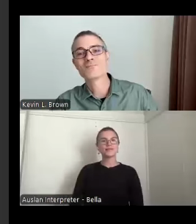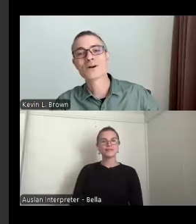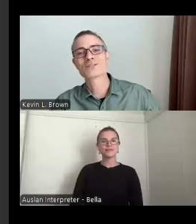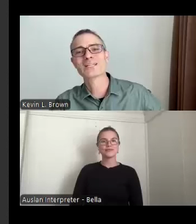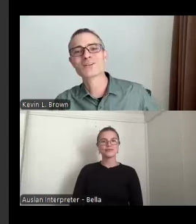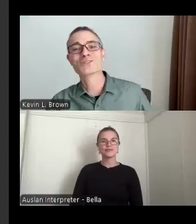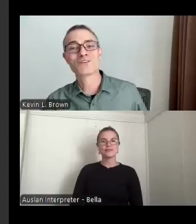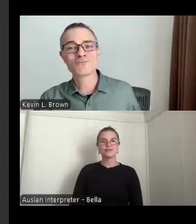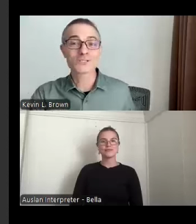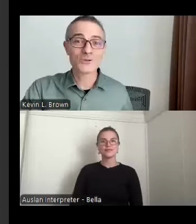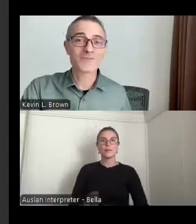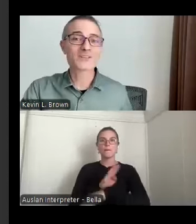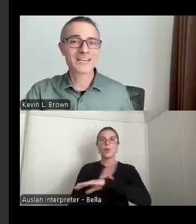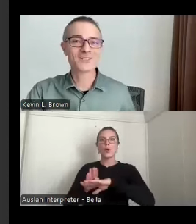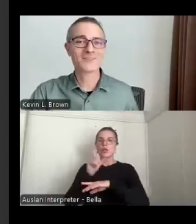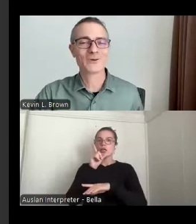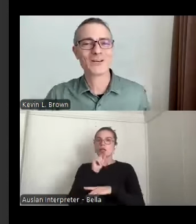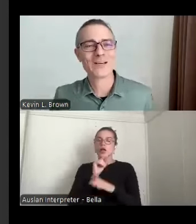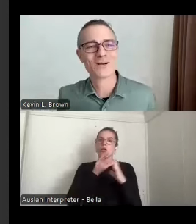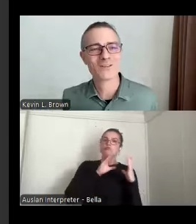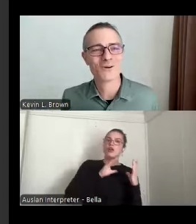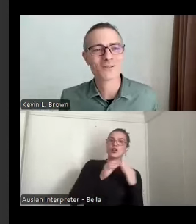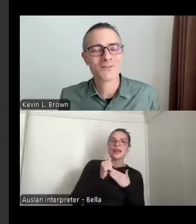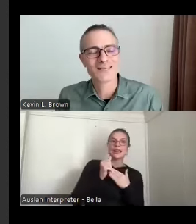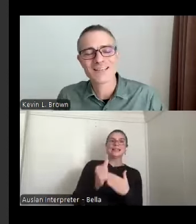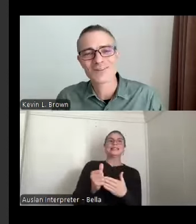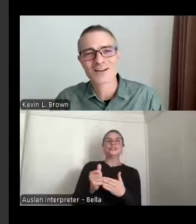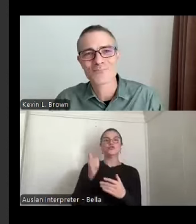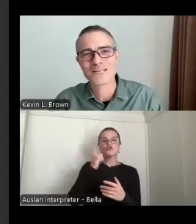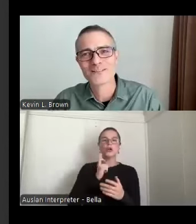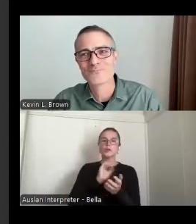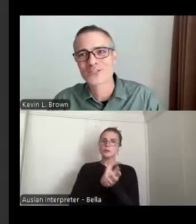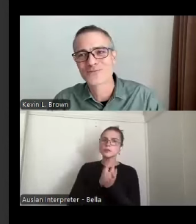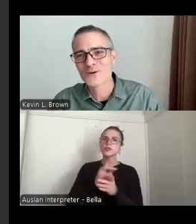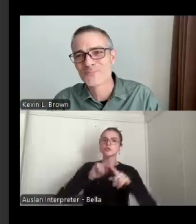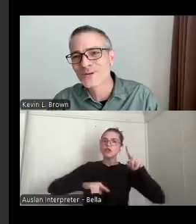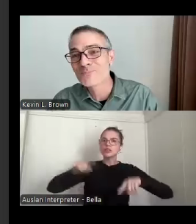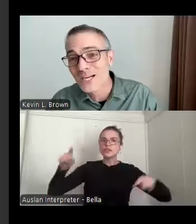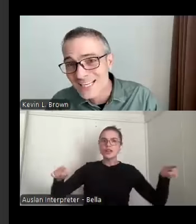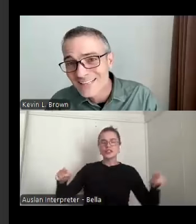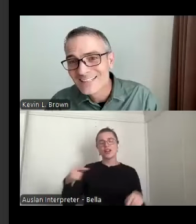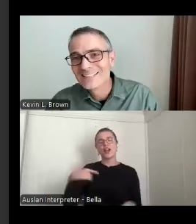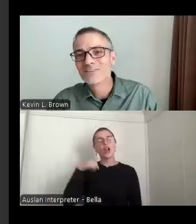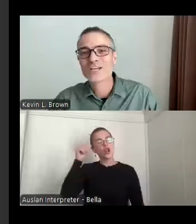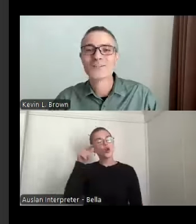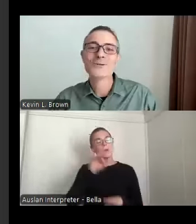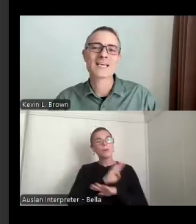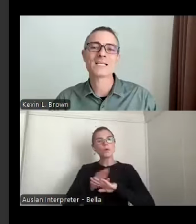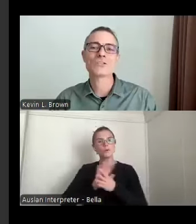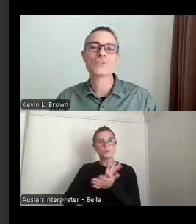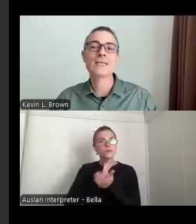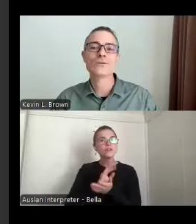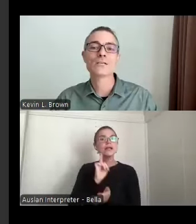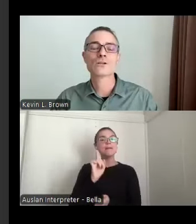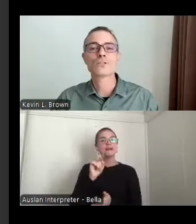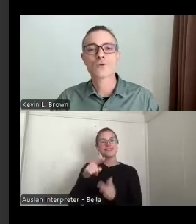Boards can pressure leaders to pursue diversification. We know you also get a lot of pressure from your boards, but Jane Liu says